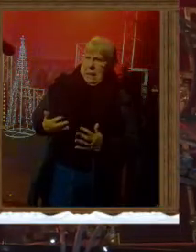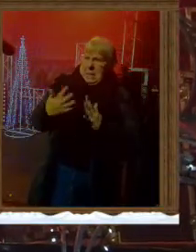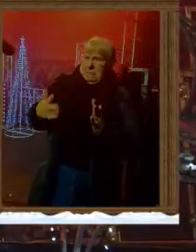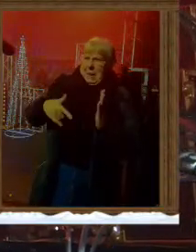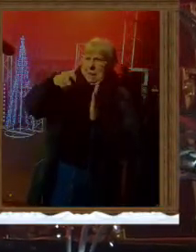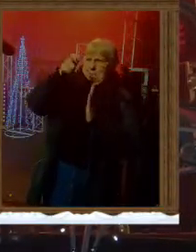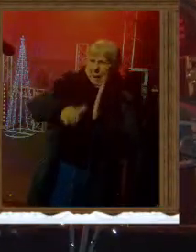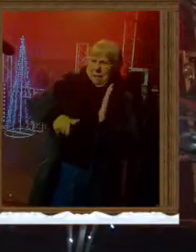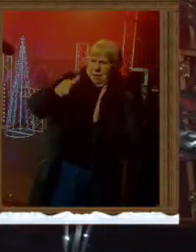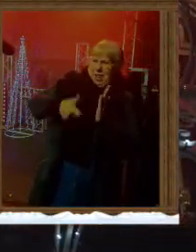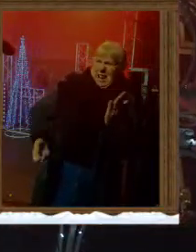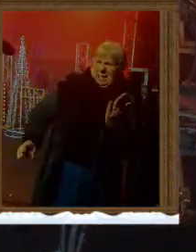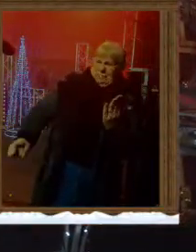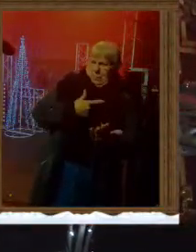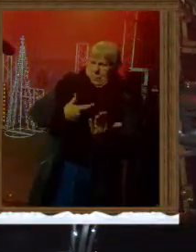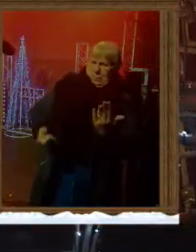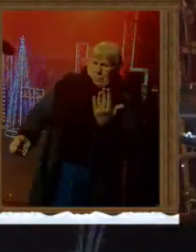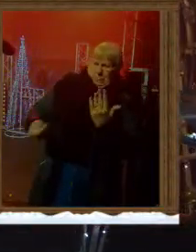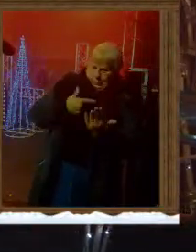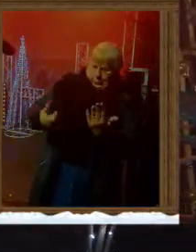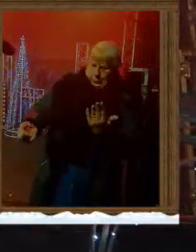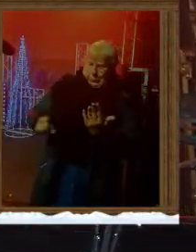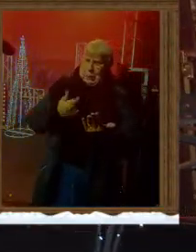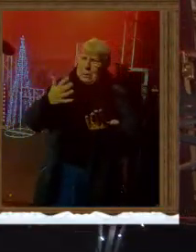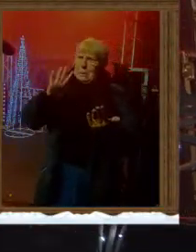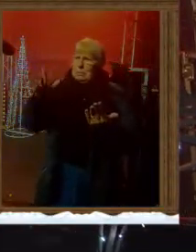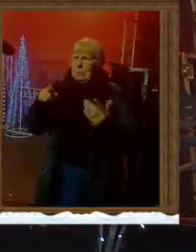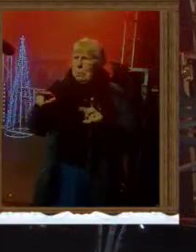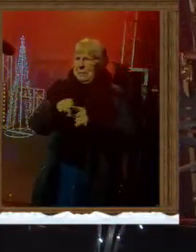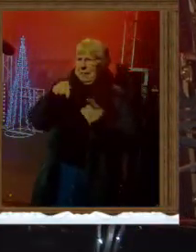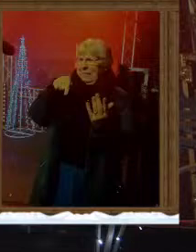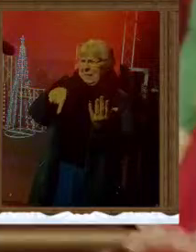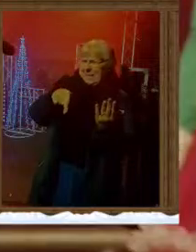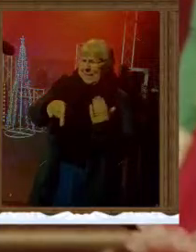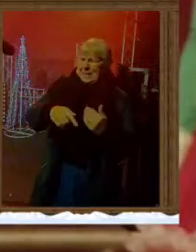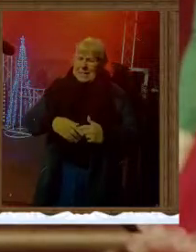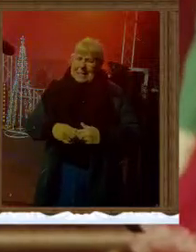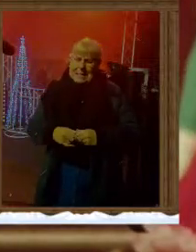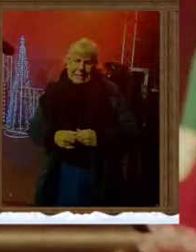huge paragraphs. They kind of go a little bit something like this.